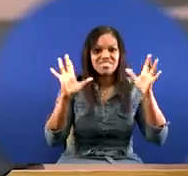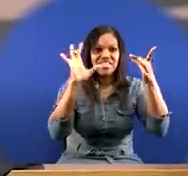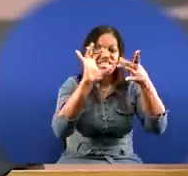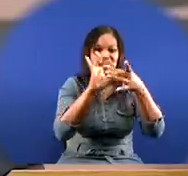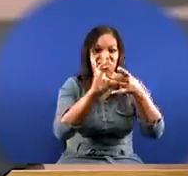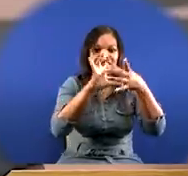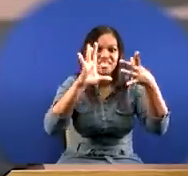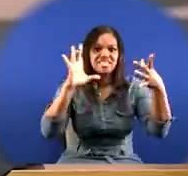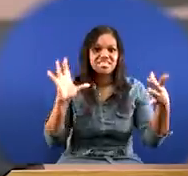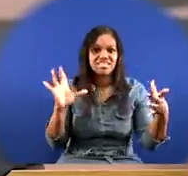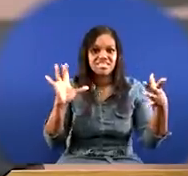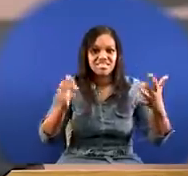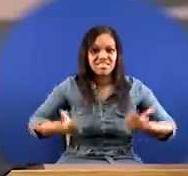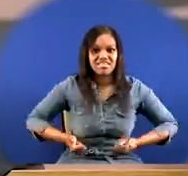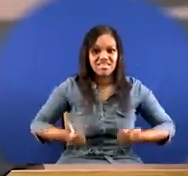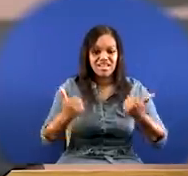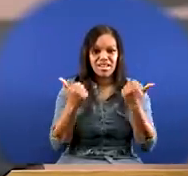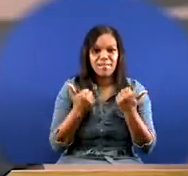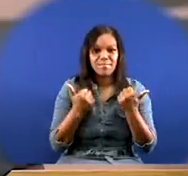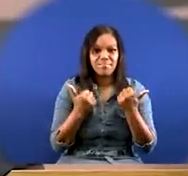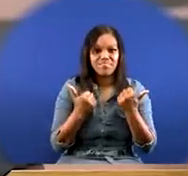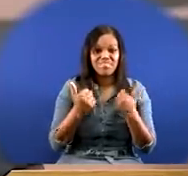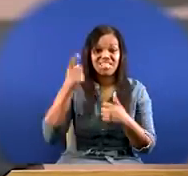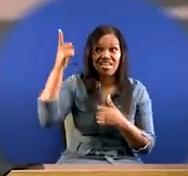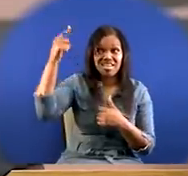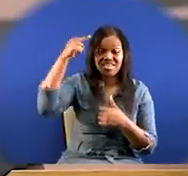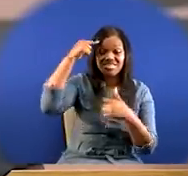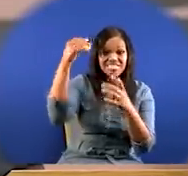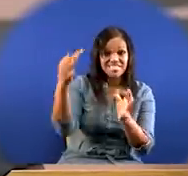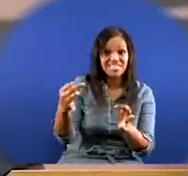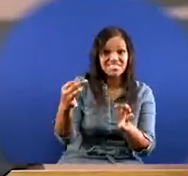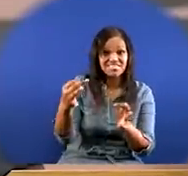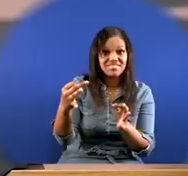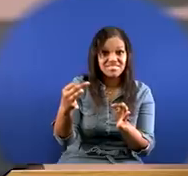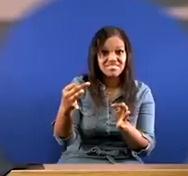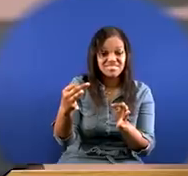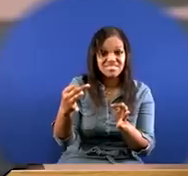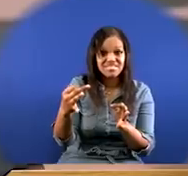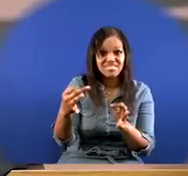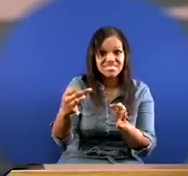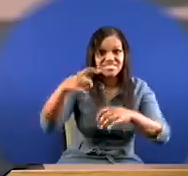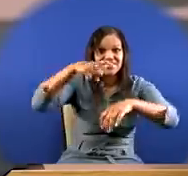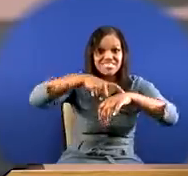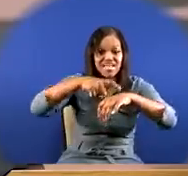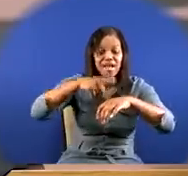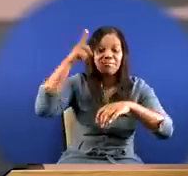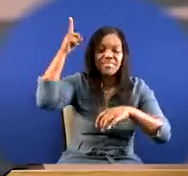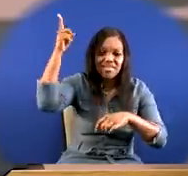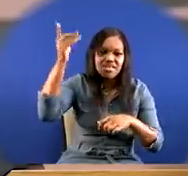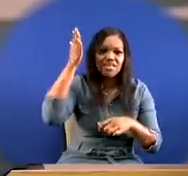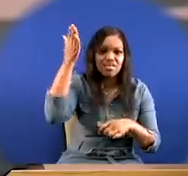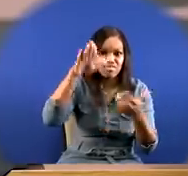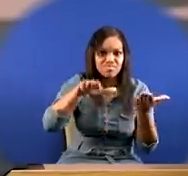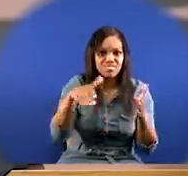relinquishes his life, and he decided when he would die.